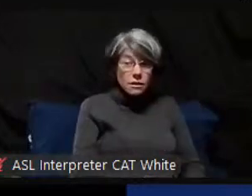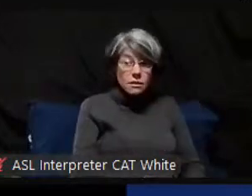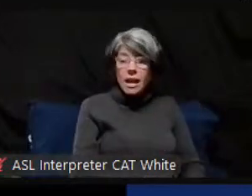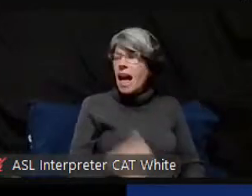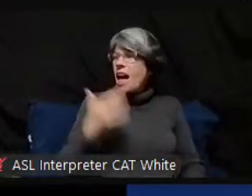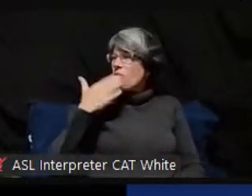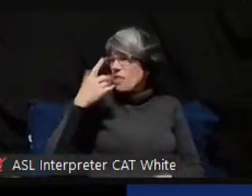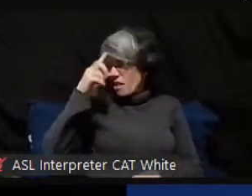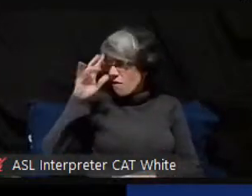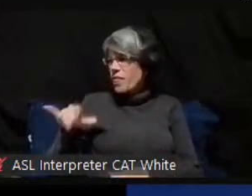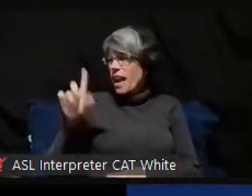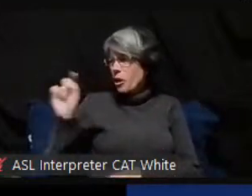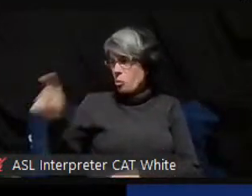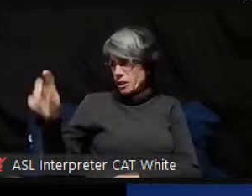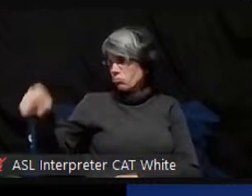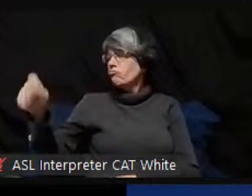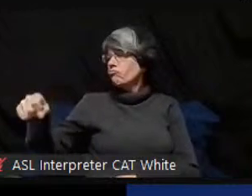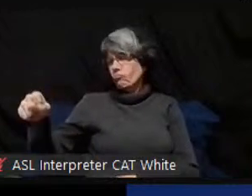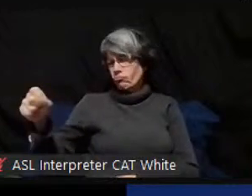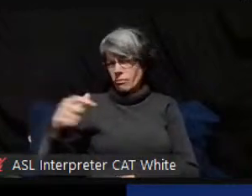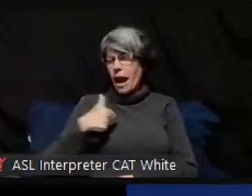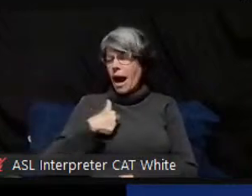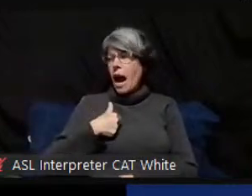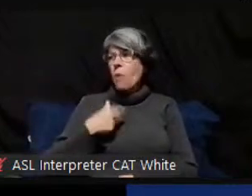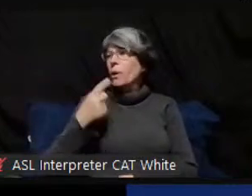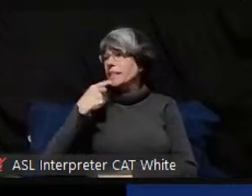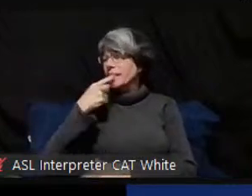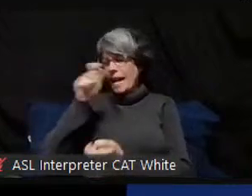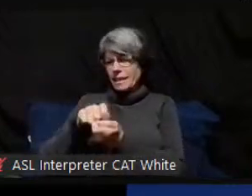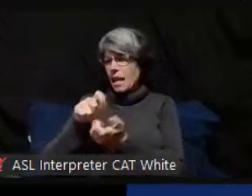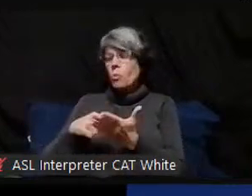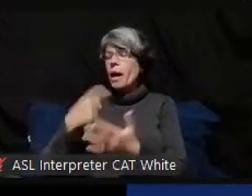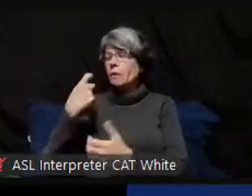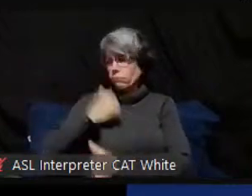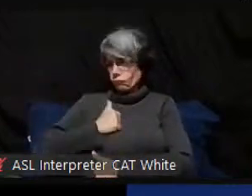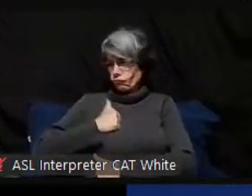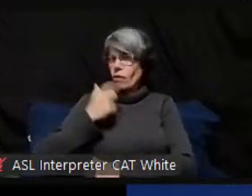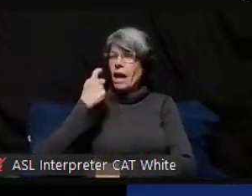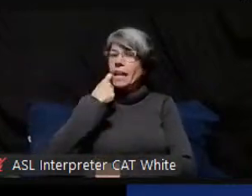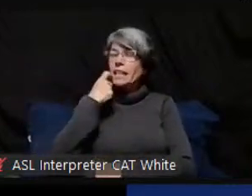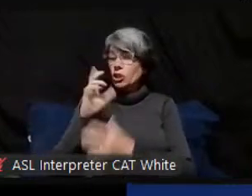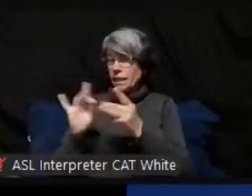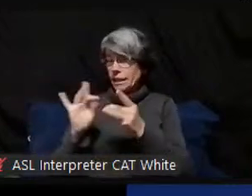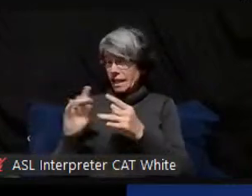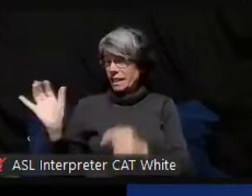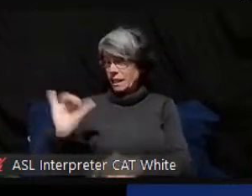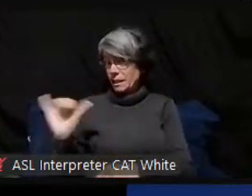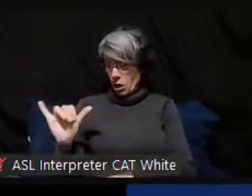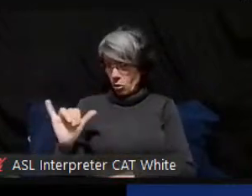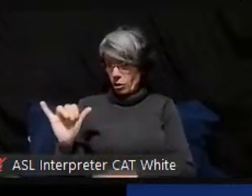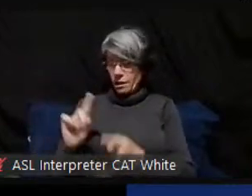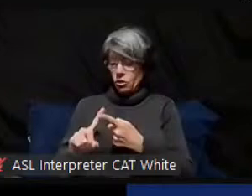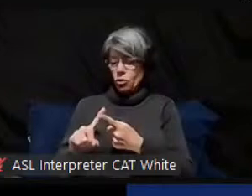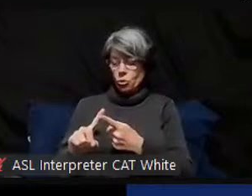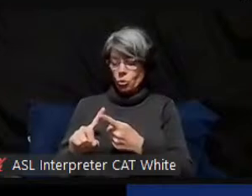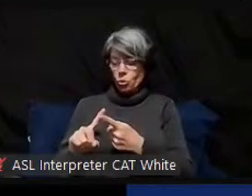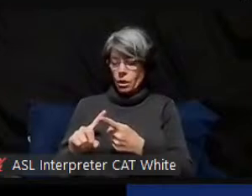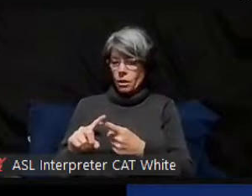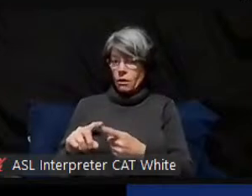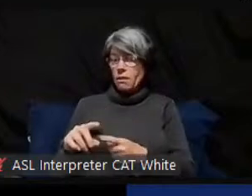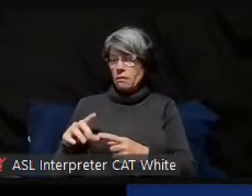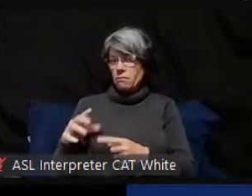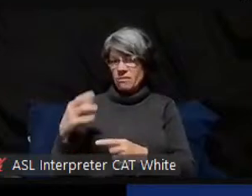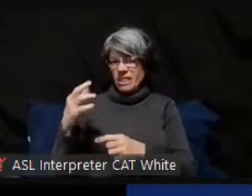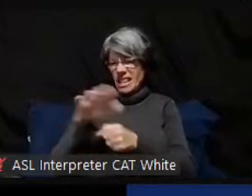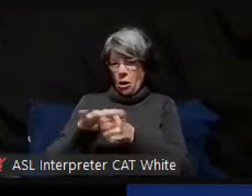Thank you for that question. Yeah, I would just echo what Colonel Avichal had just stated. Similarly to the areas